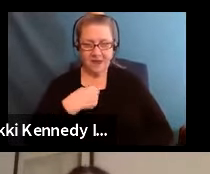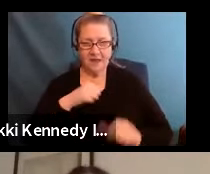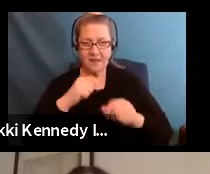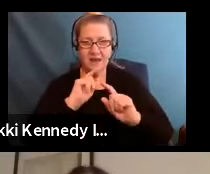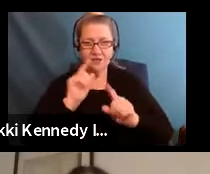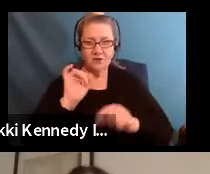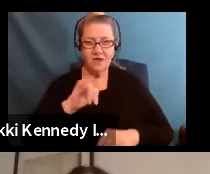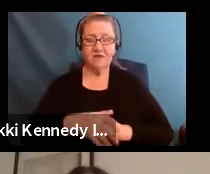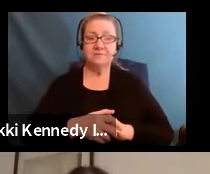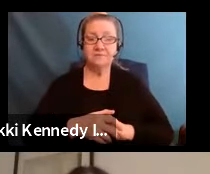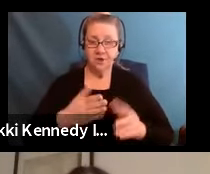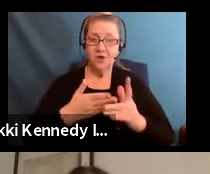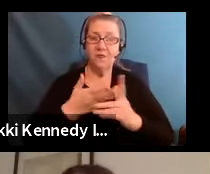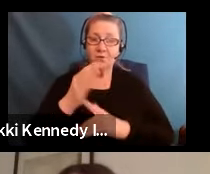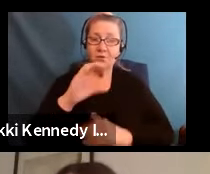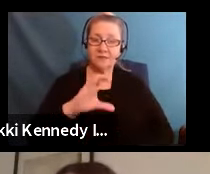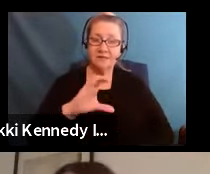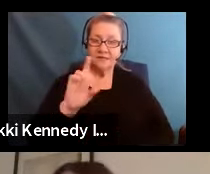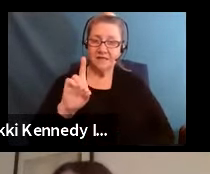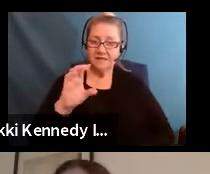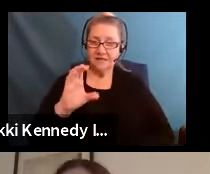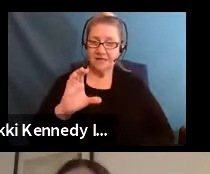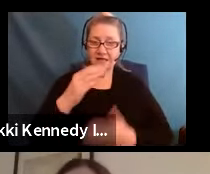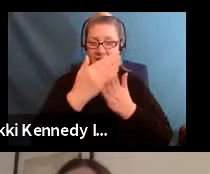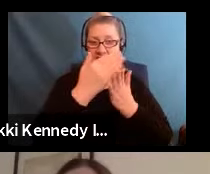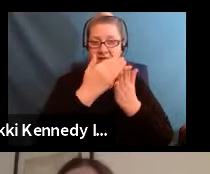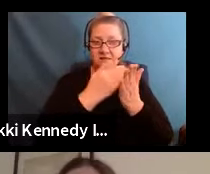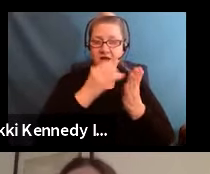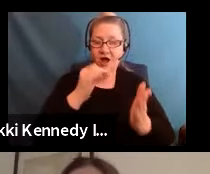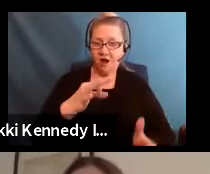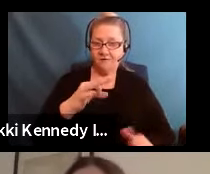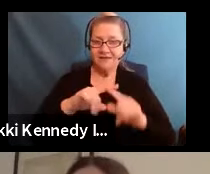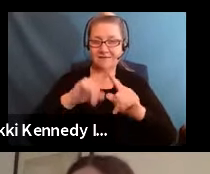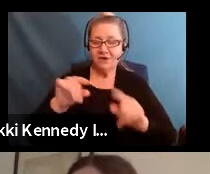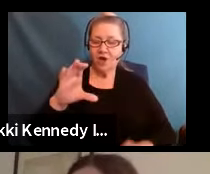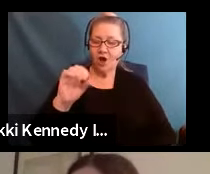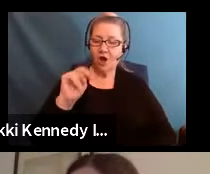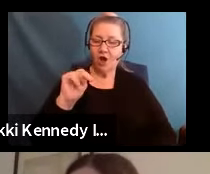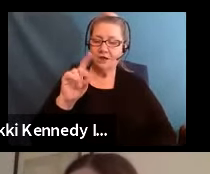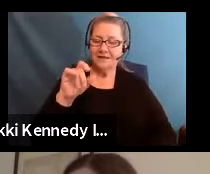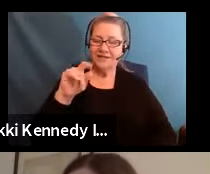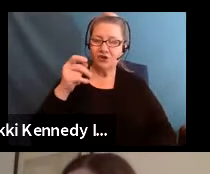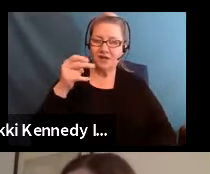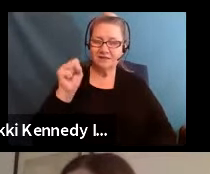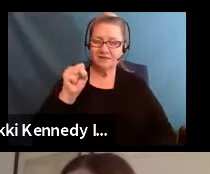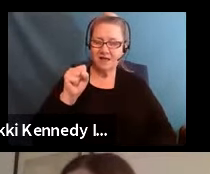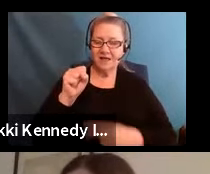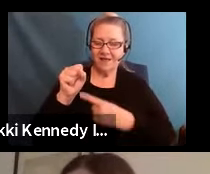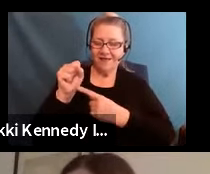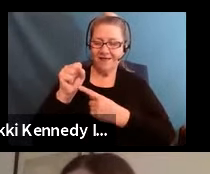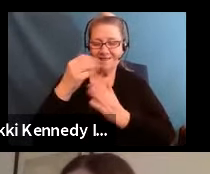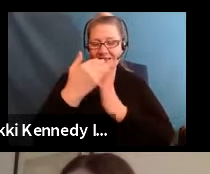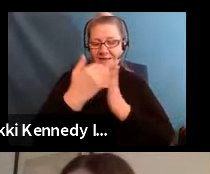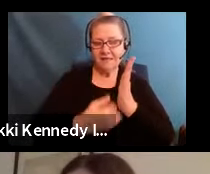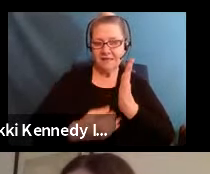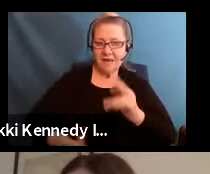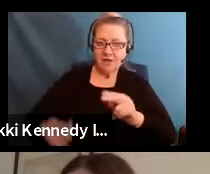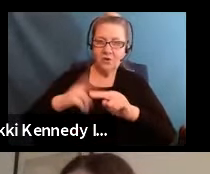it is through the CDC list of conditions that increase the risk of severe